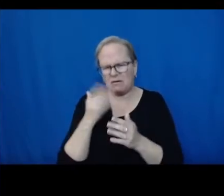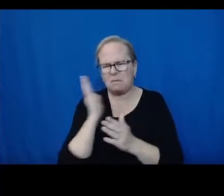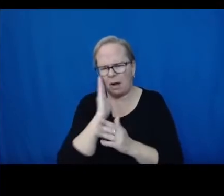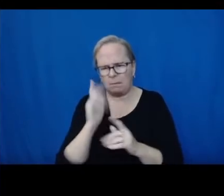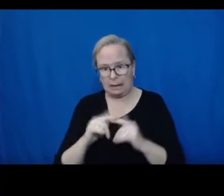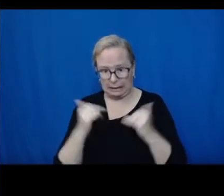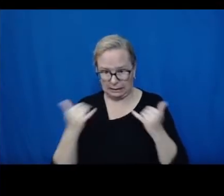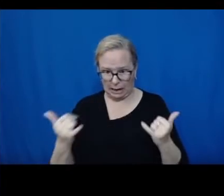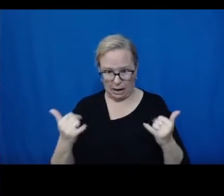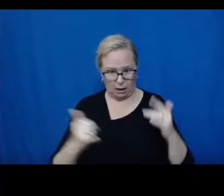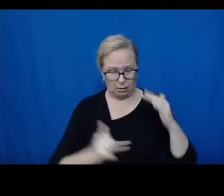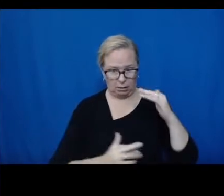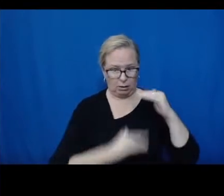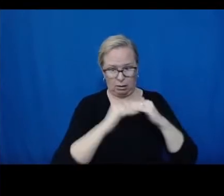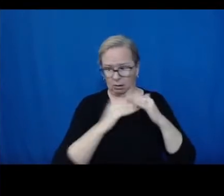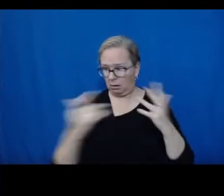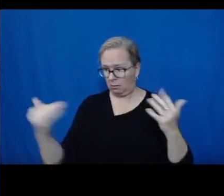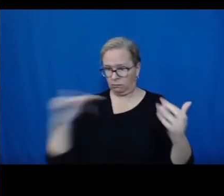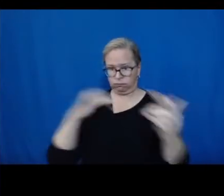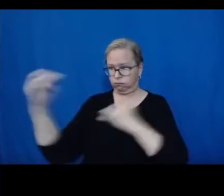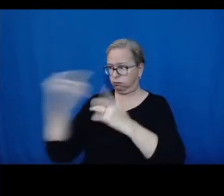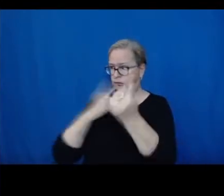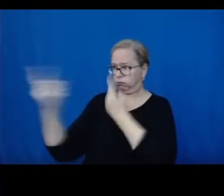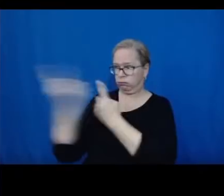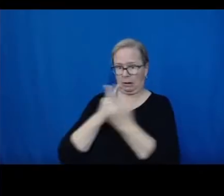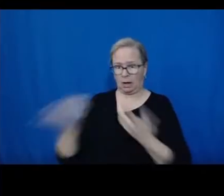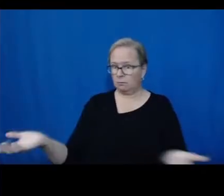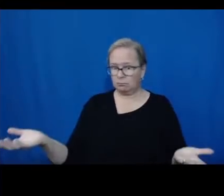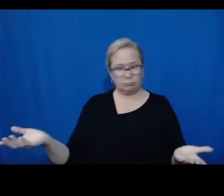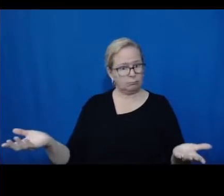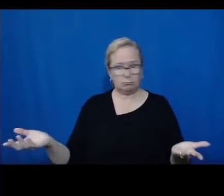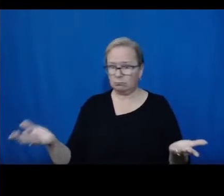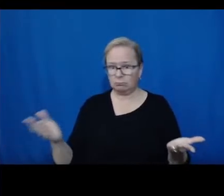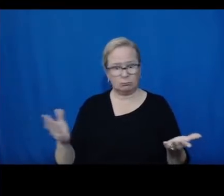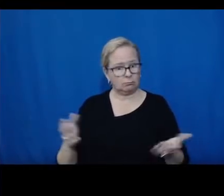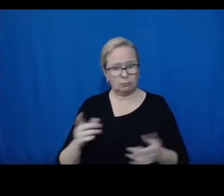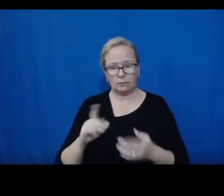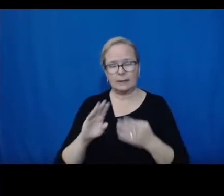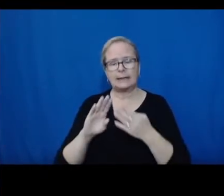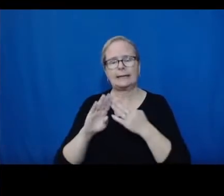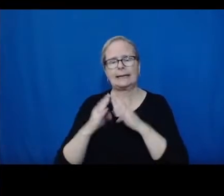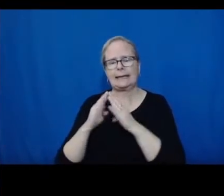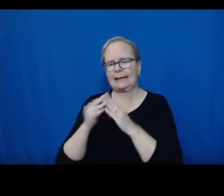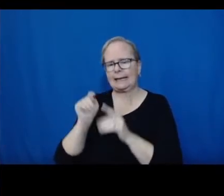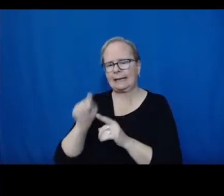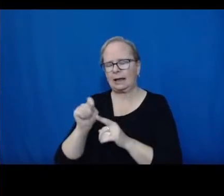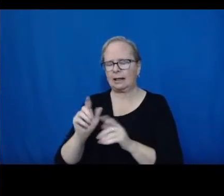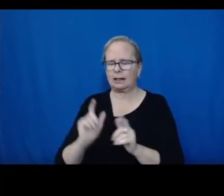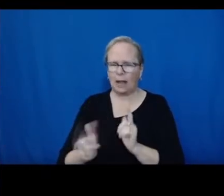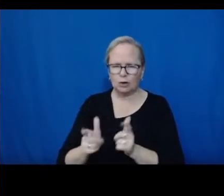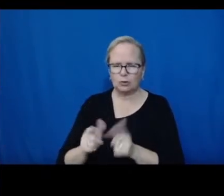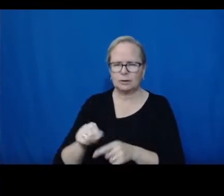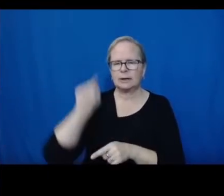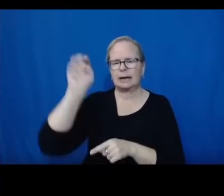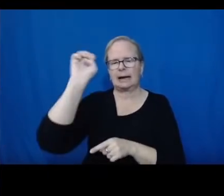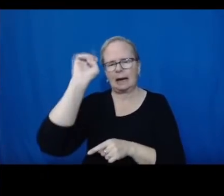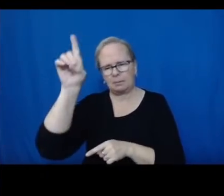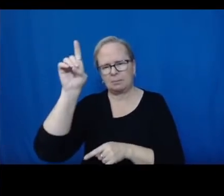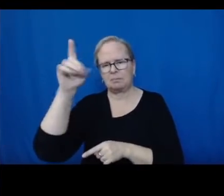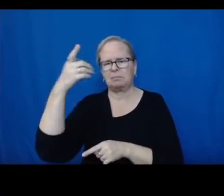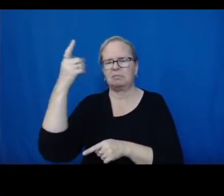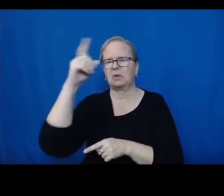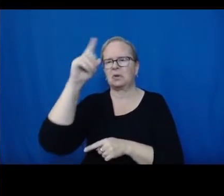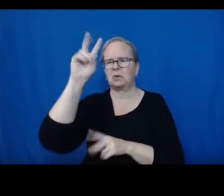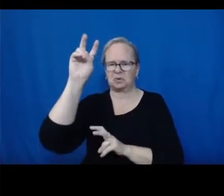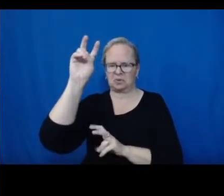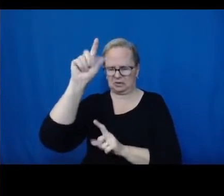over capacity. And it's different than when we talk in the city and, you're at a big Edmonton or Calgary hospital where there's hundreds of inpatient beds.